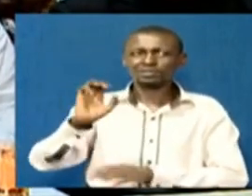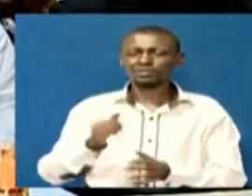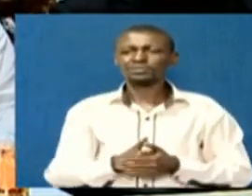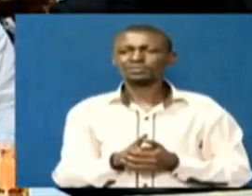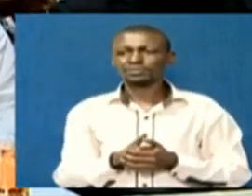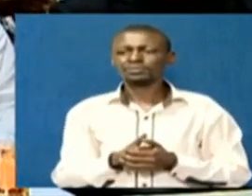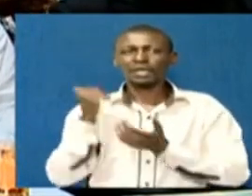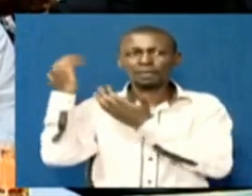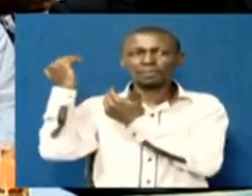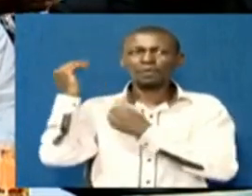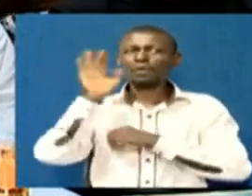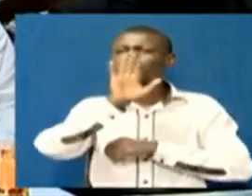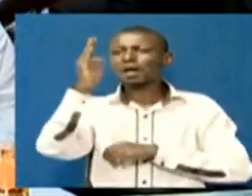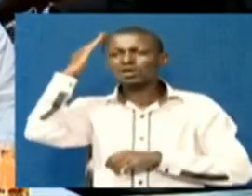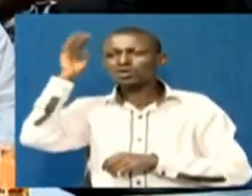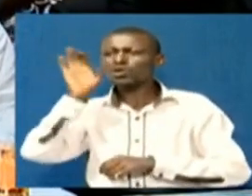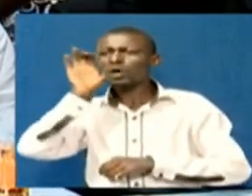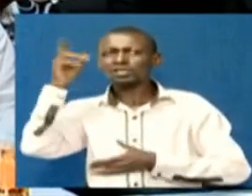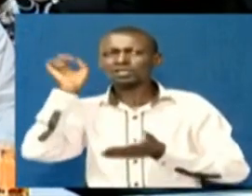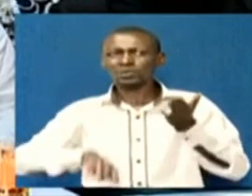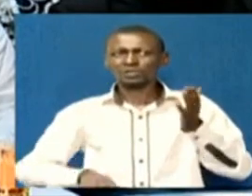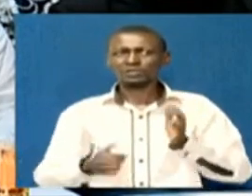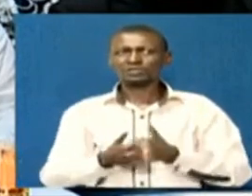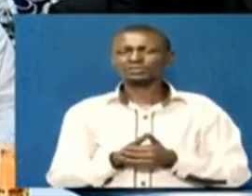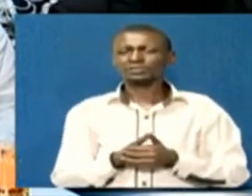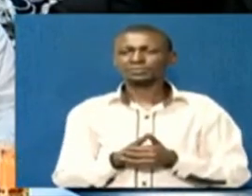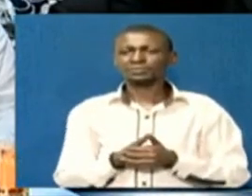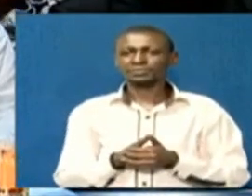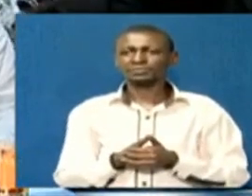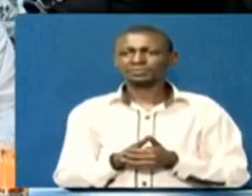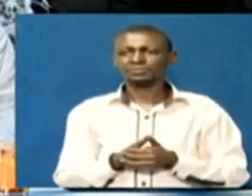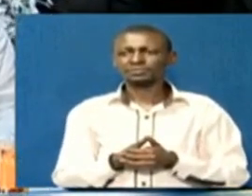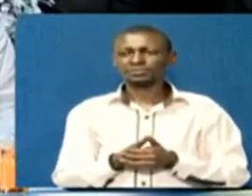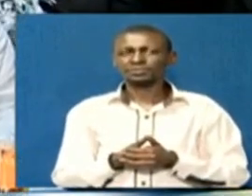curse. I hope you people know what a curse is.